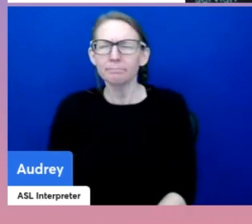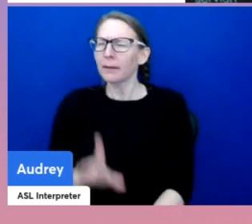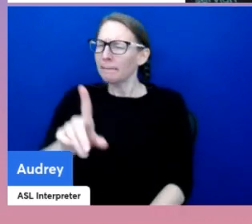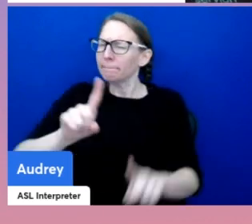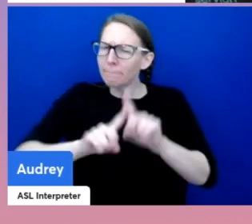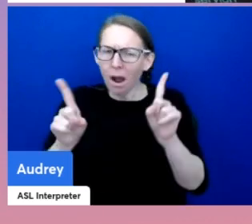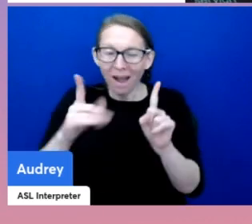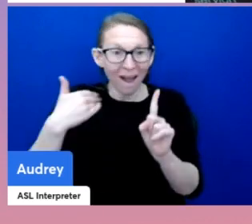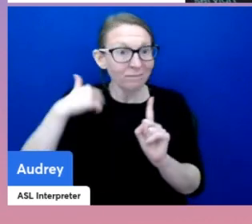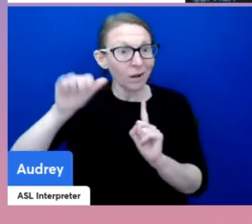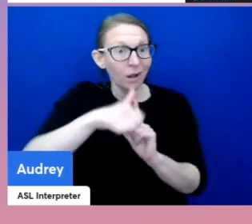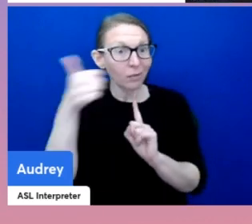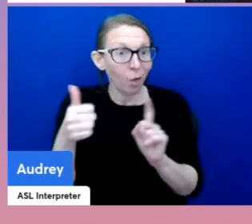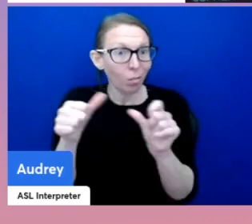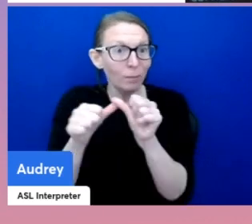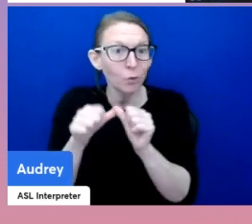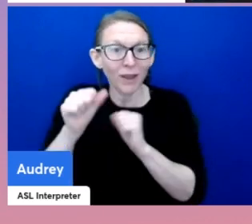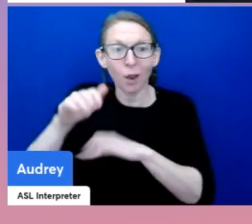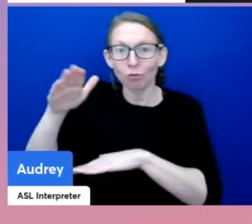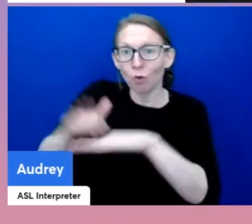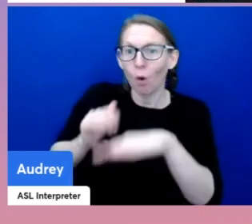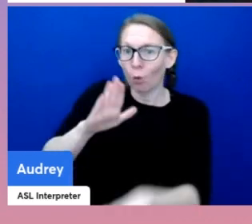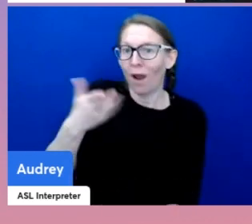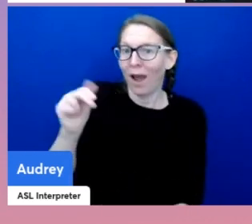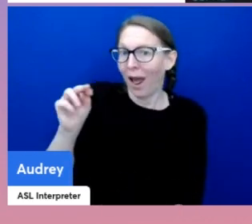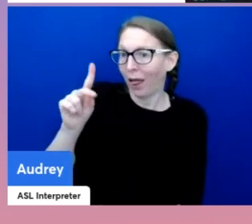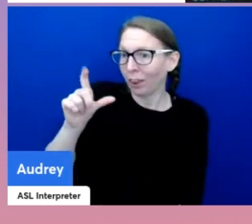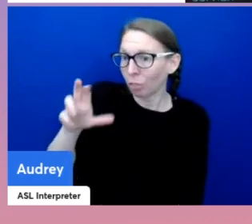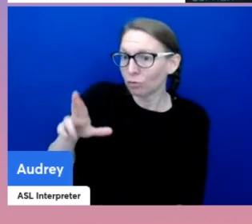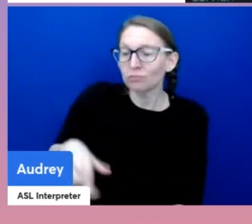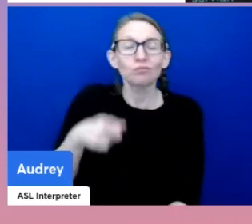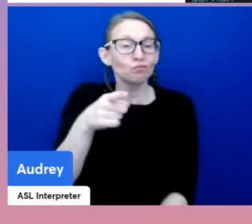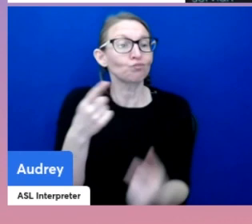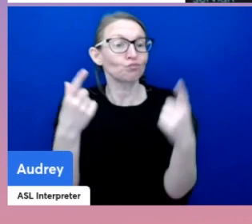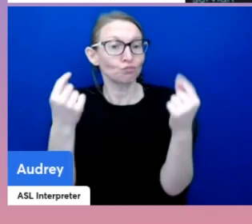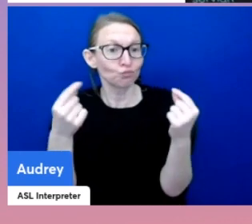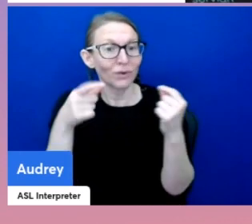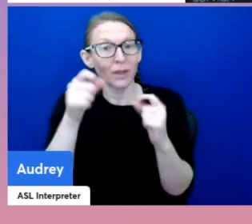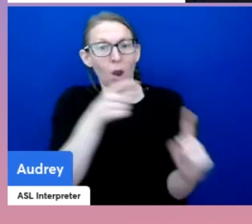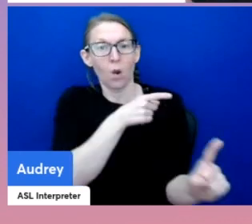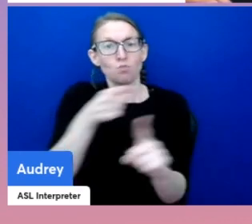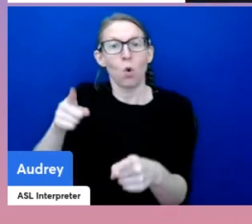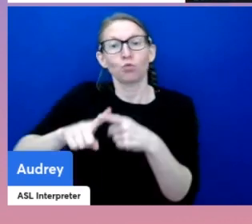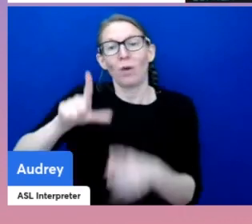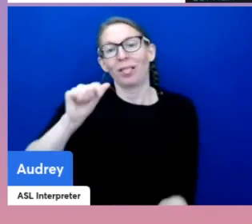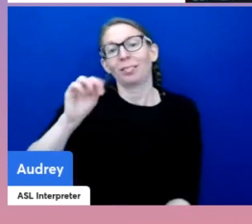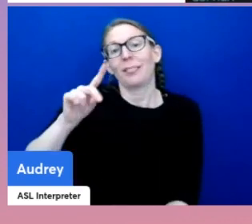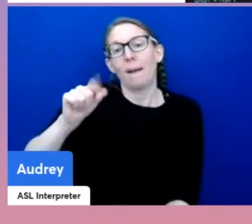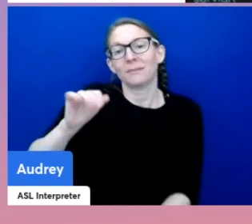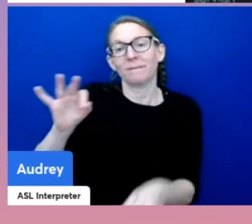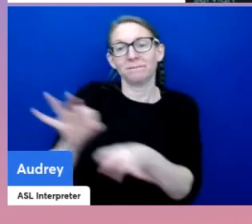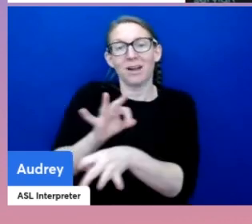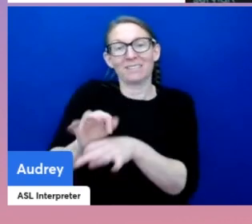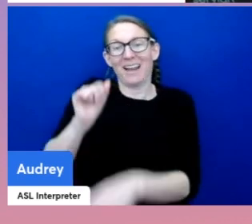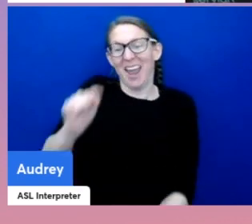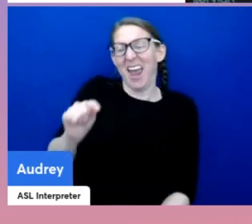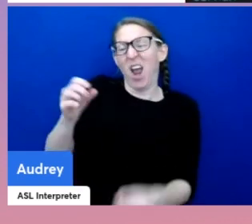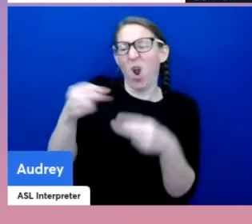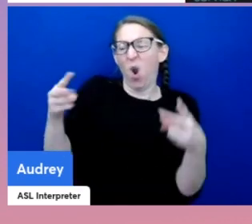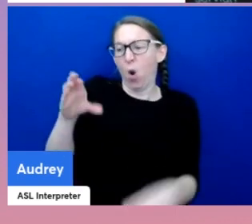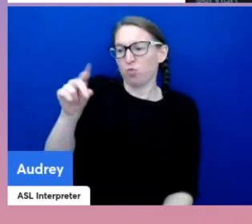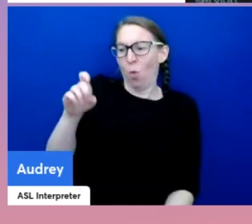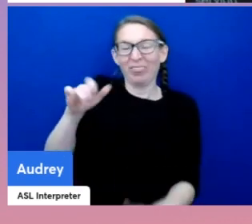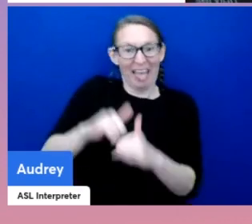place you can call your handler? What you can do is you can actually point the Lambda function handler parameter at code that lives in your Lambda